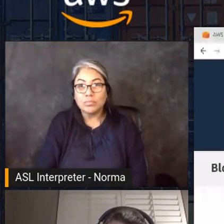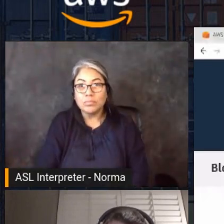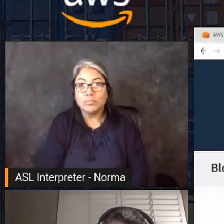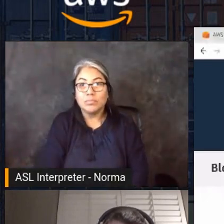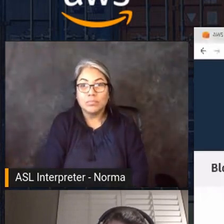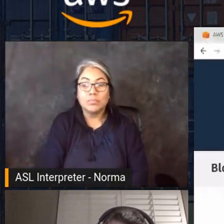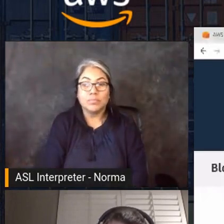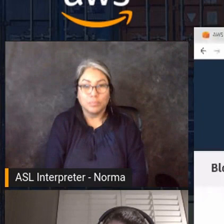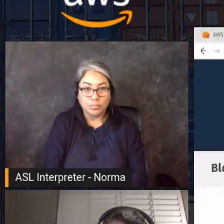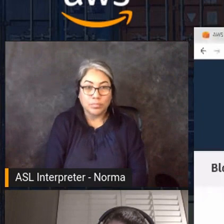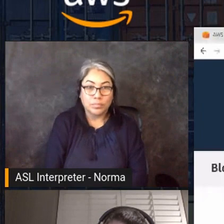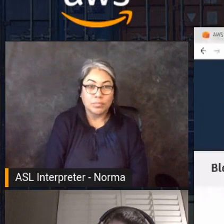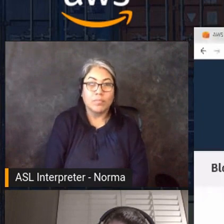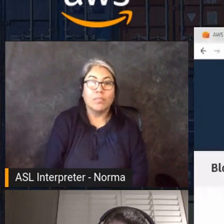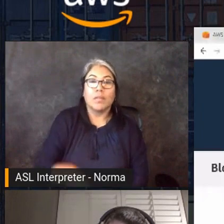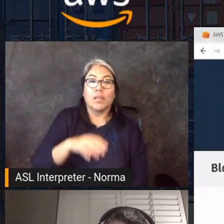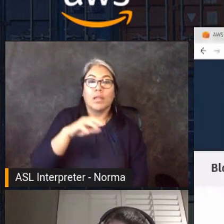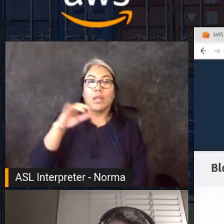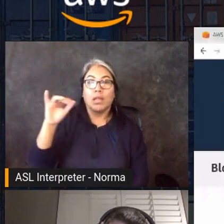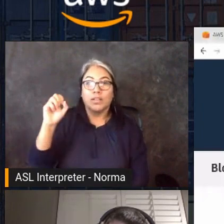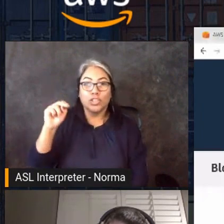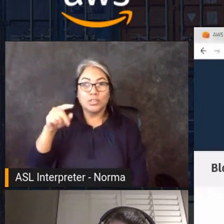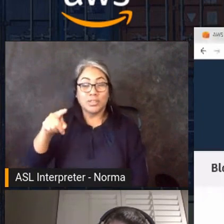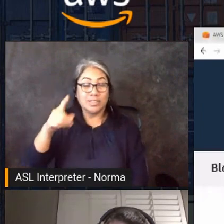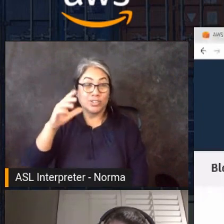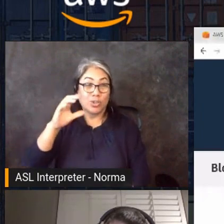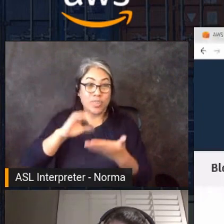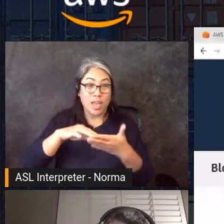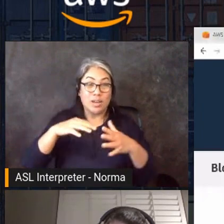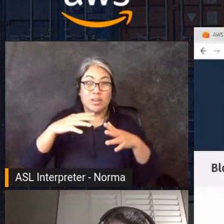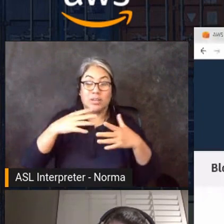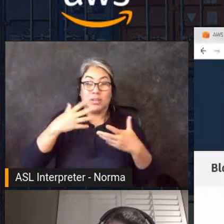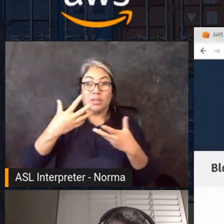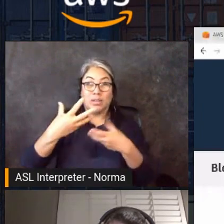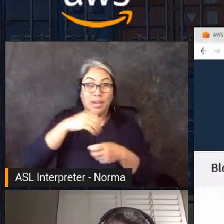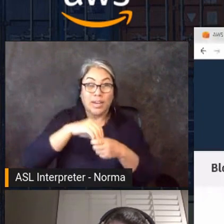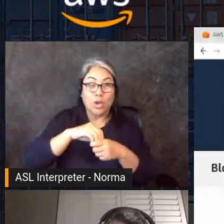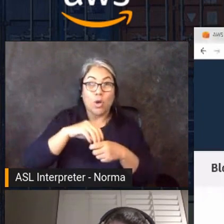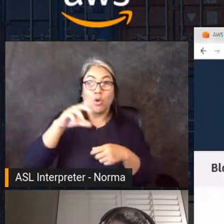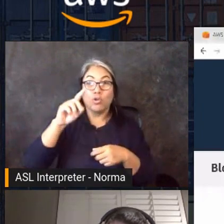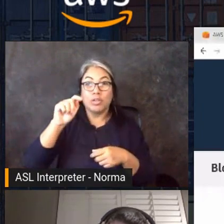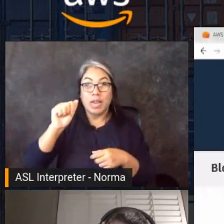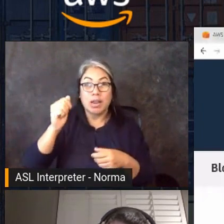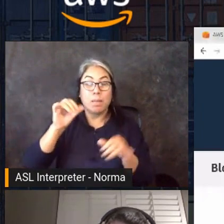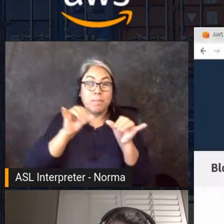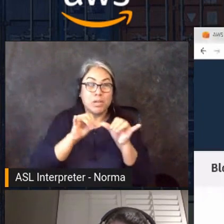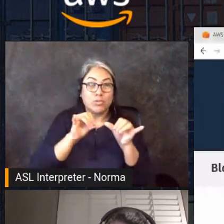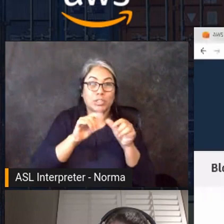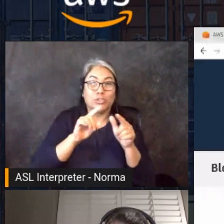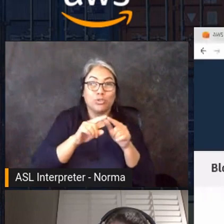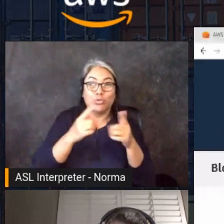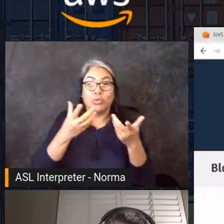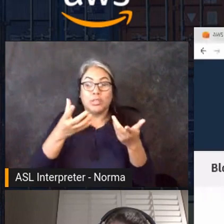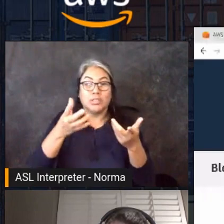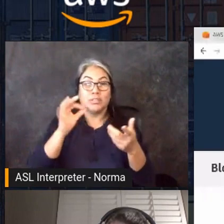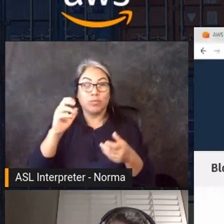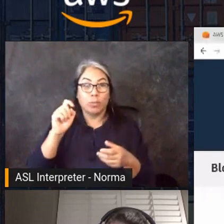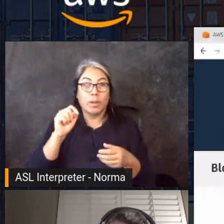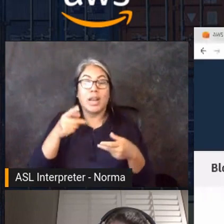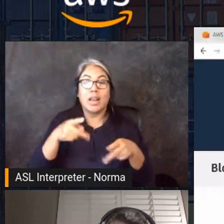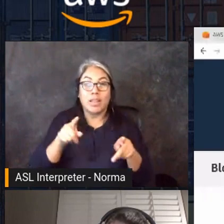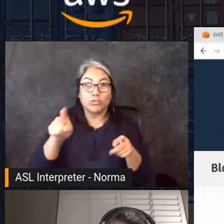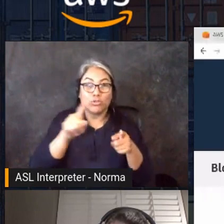Yeah, and that's getting all your metrics and data in this OpenTelemetry format. It allows it to be portable to say like, hey, I want to view this